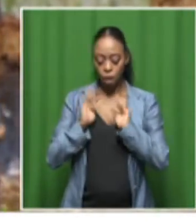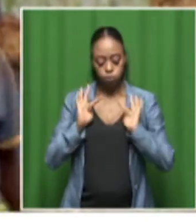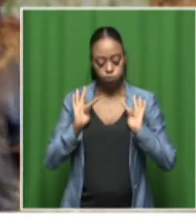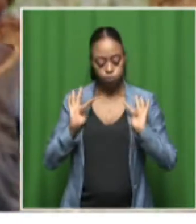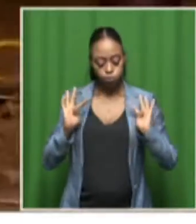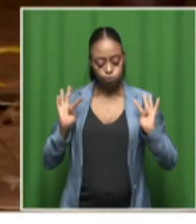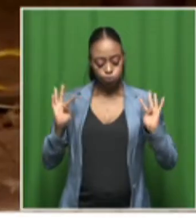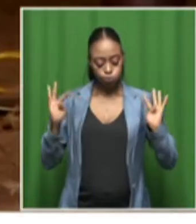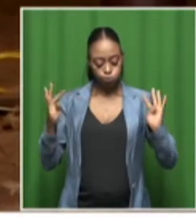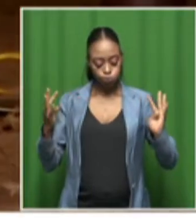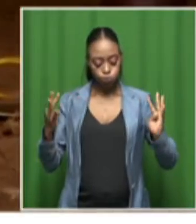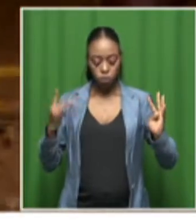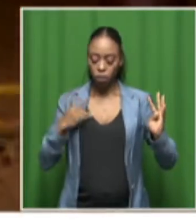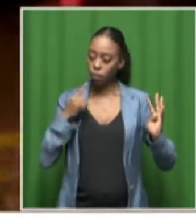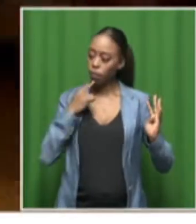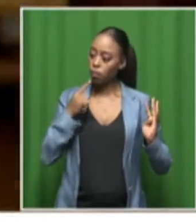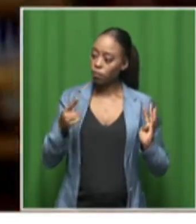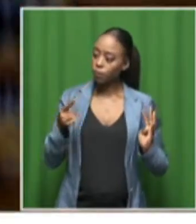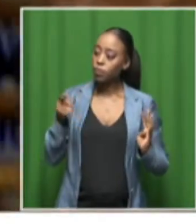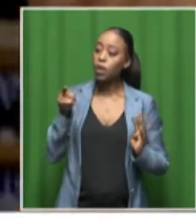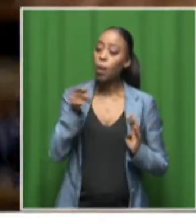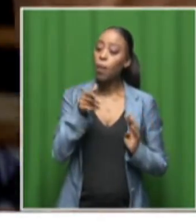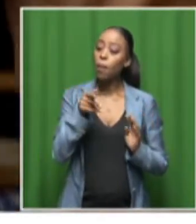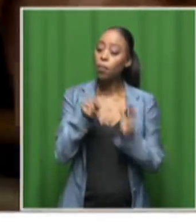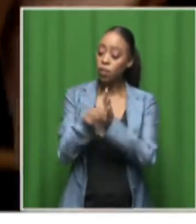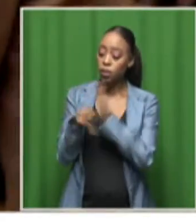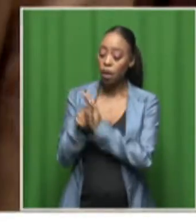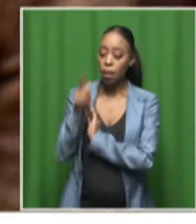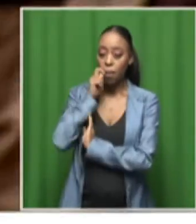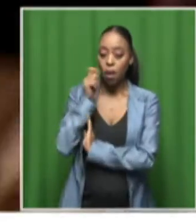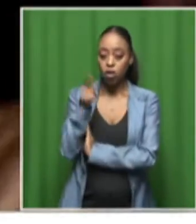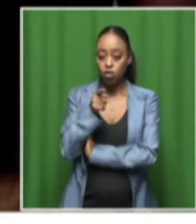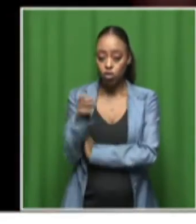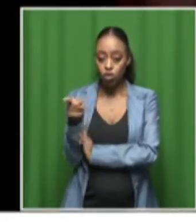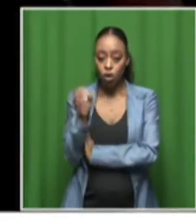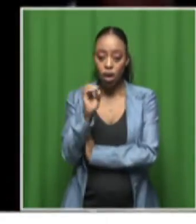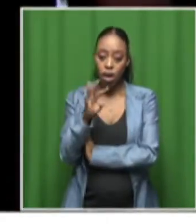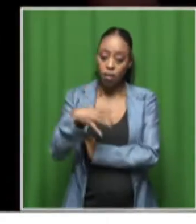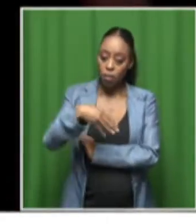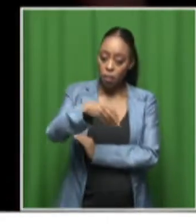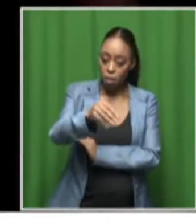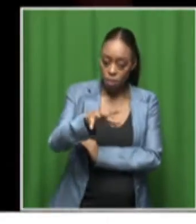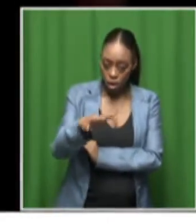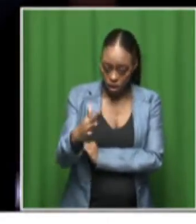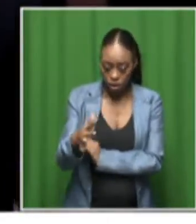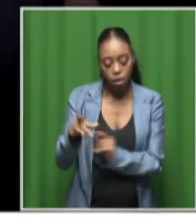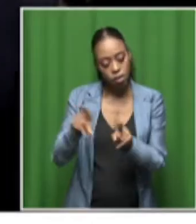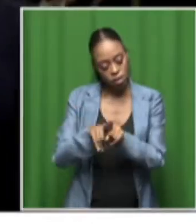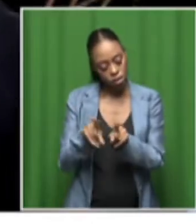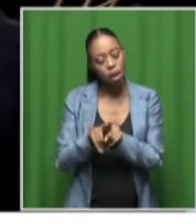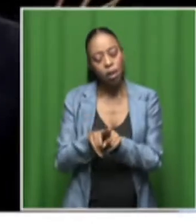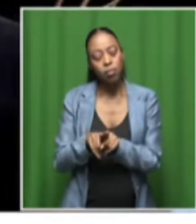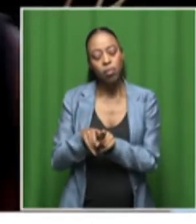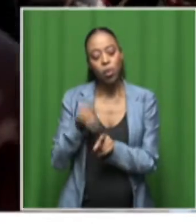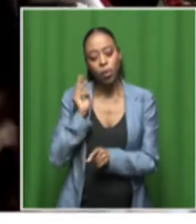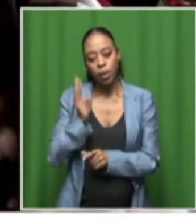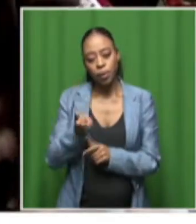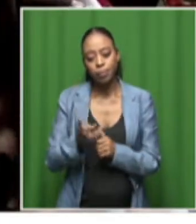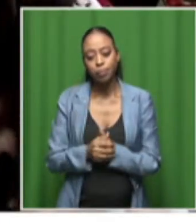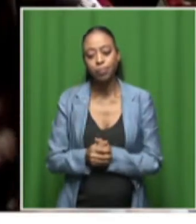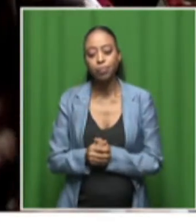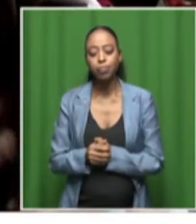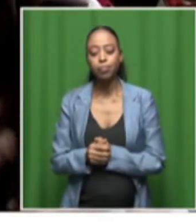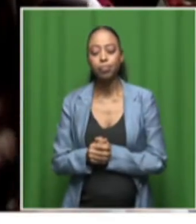NSAs told the villagers they were going to kill these men, and if the rest did not go, they would be next.